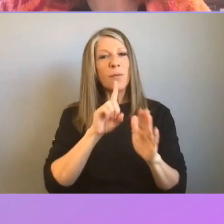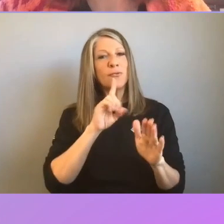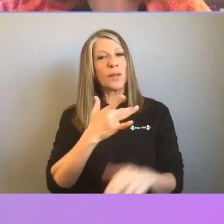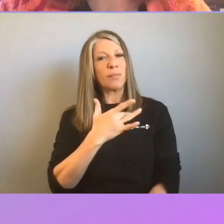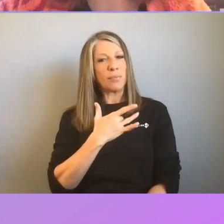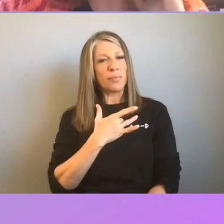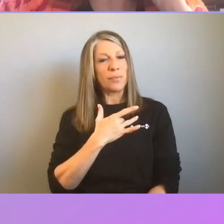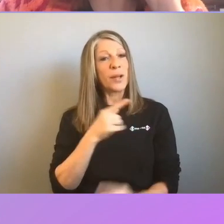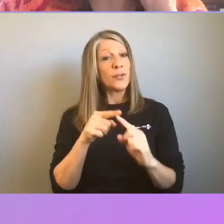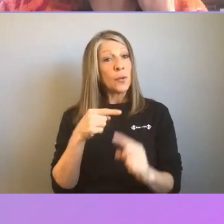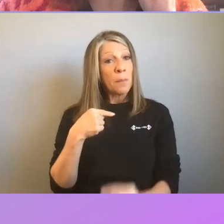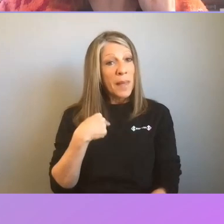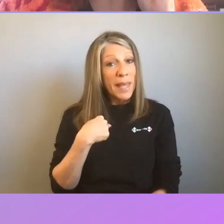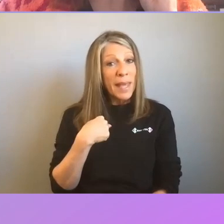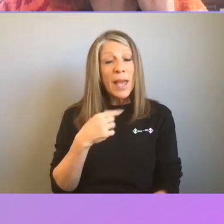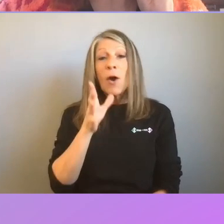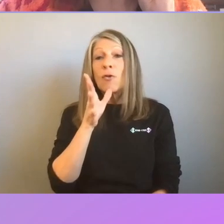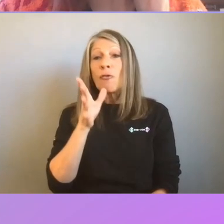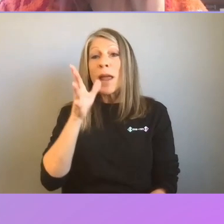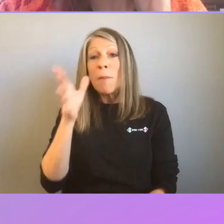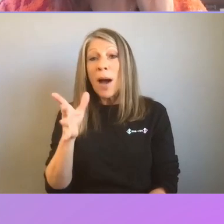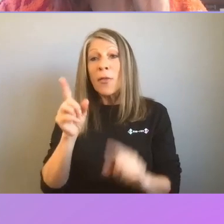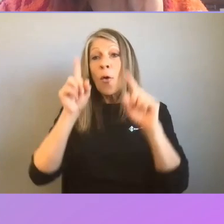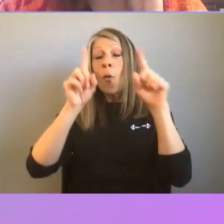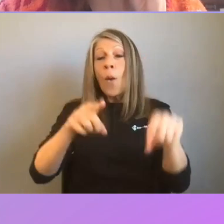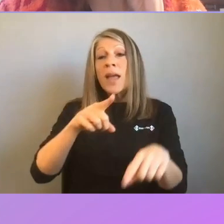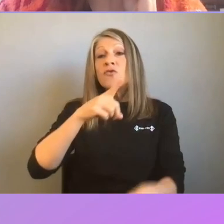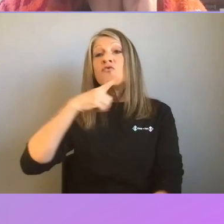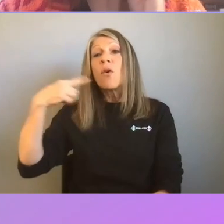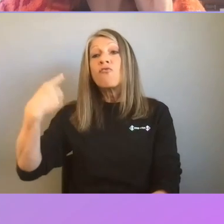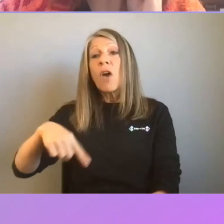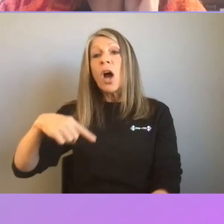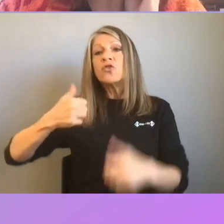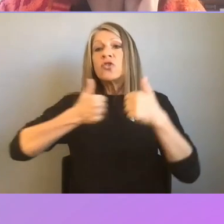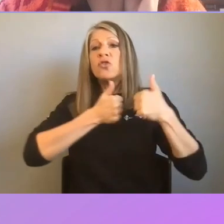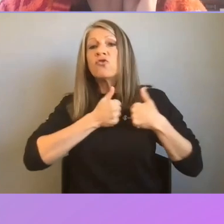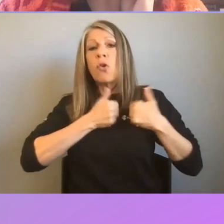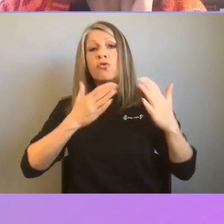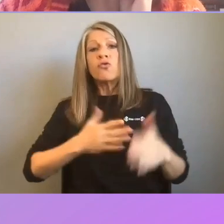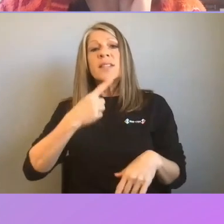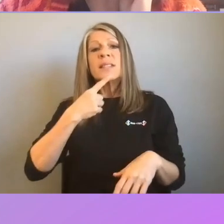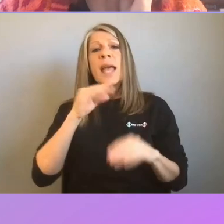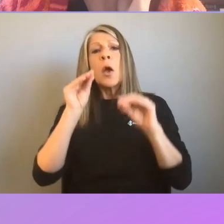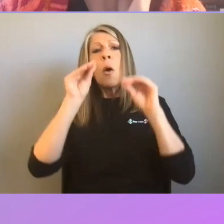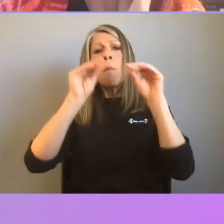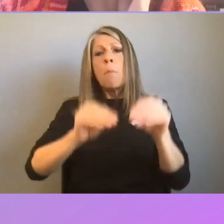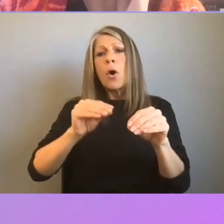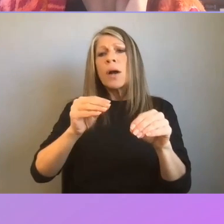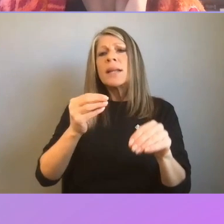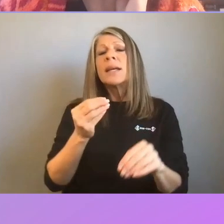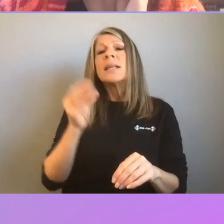me. A grandmother went up to a Russian soldier and told him, put sunflower seeds in your pockets